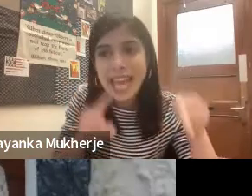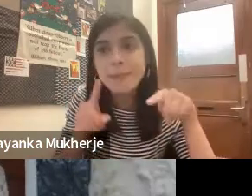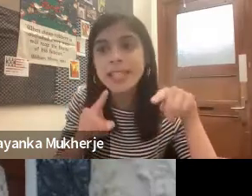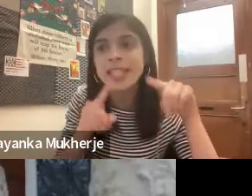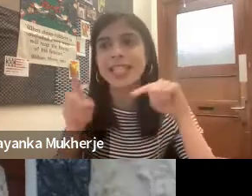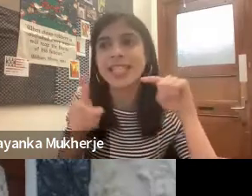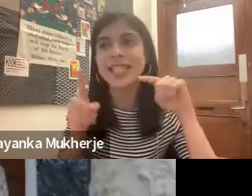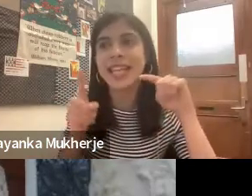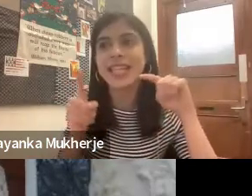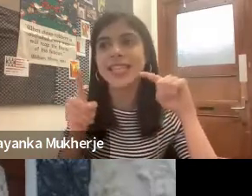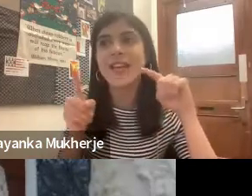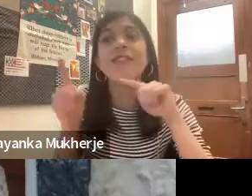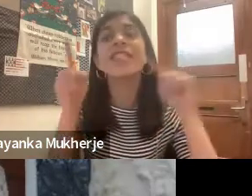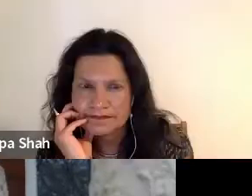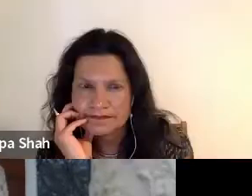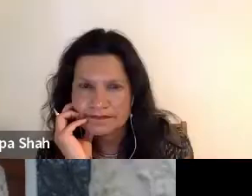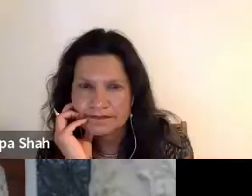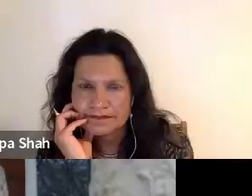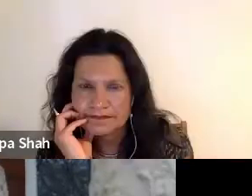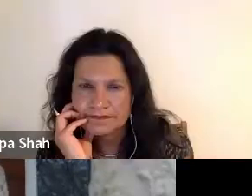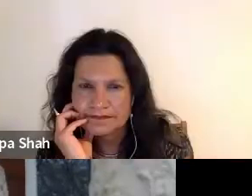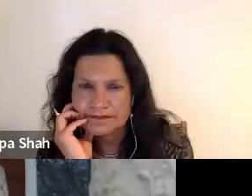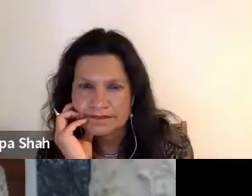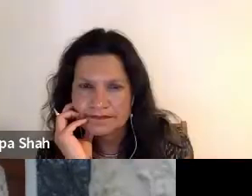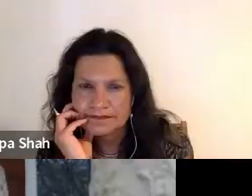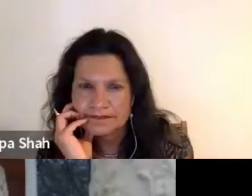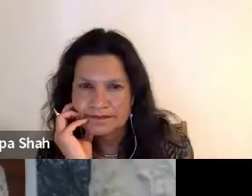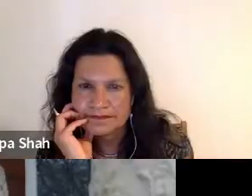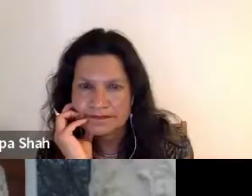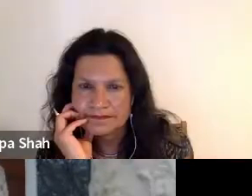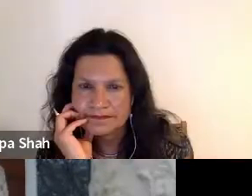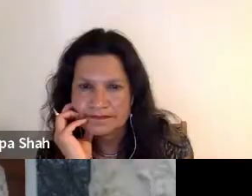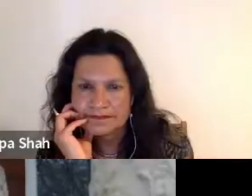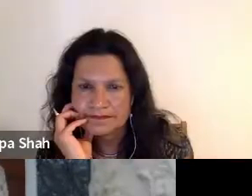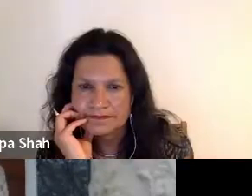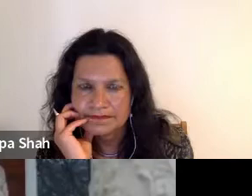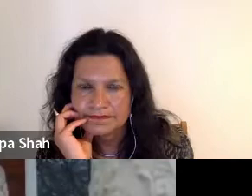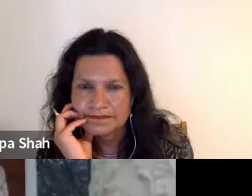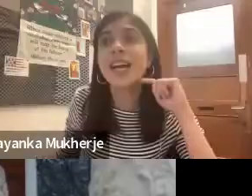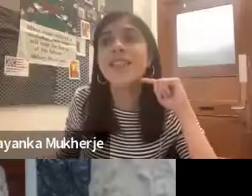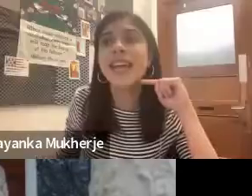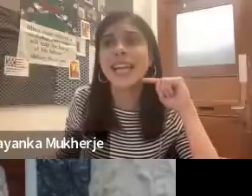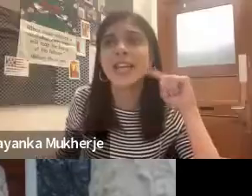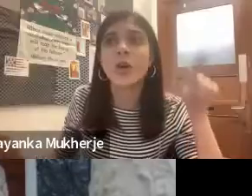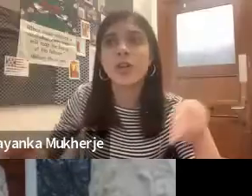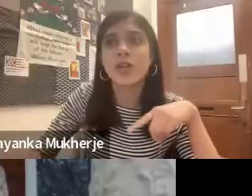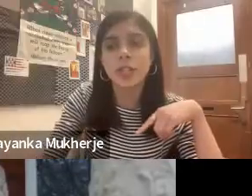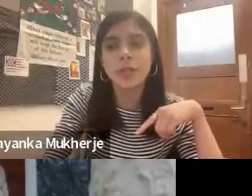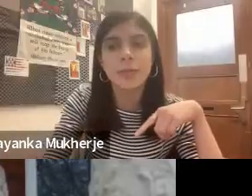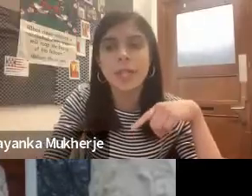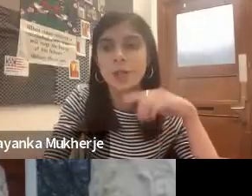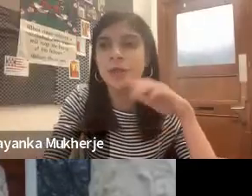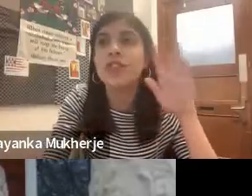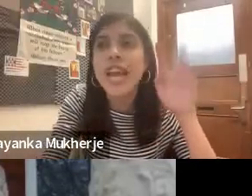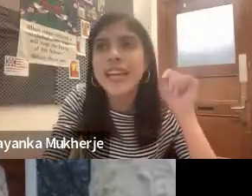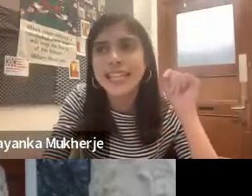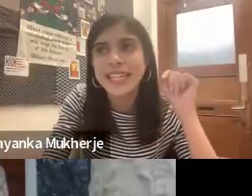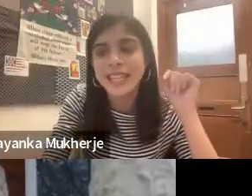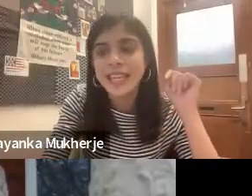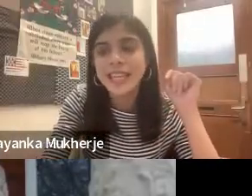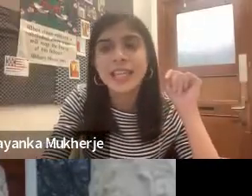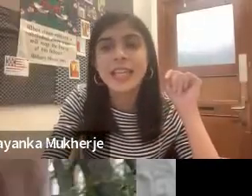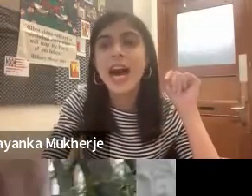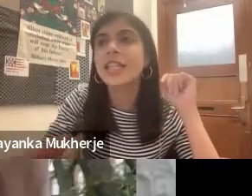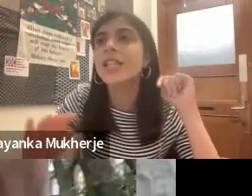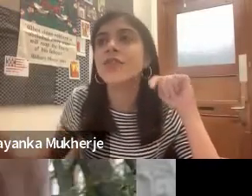homes. Emptiness in this sense facilitates care and conservation rather than inhibit it. On the other hand, contrary to images of